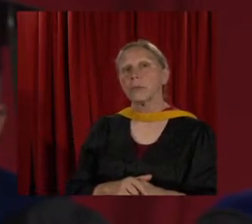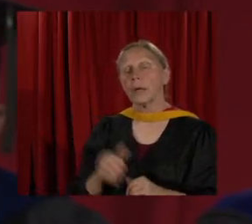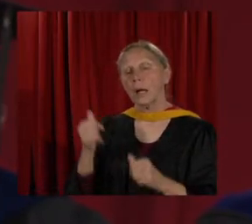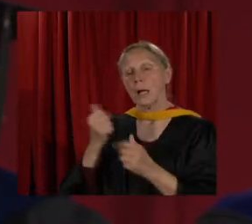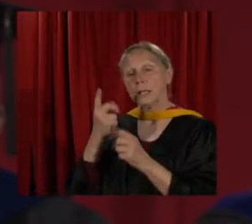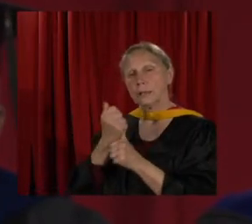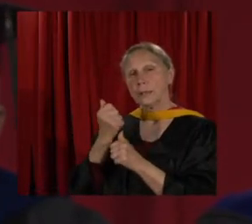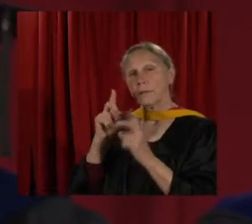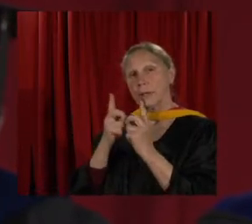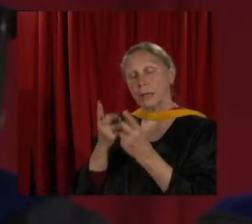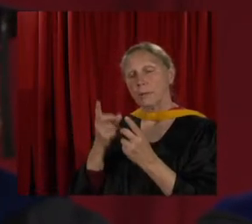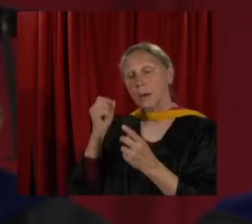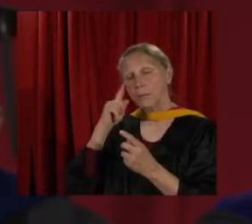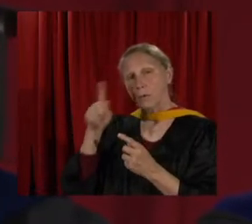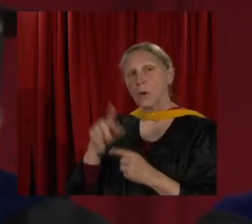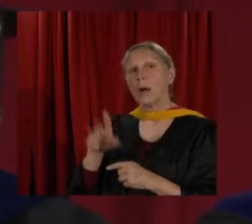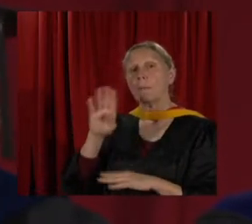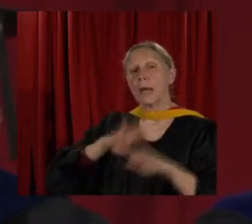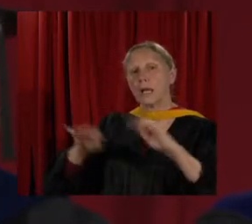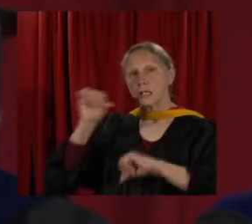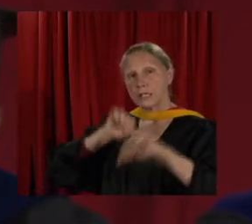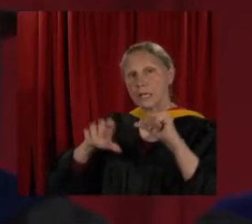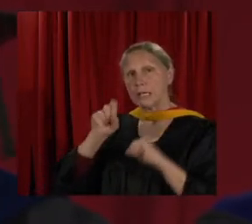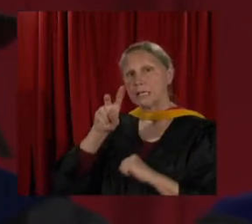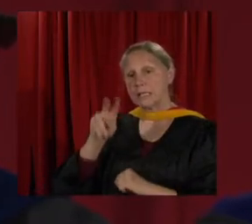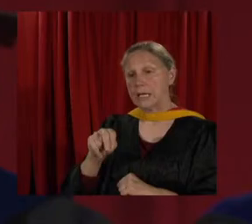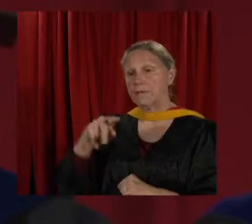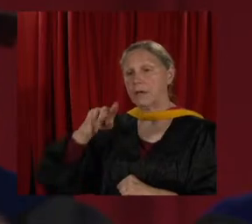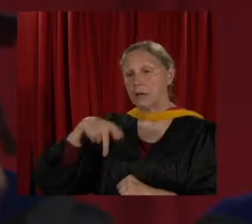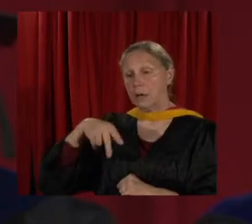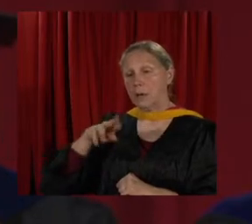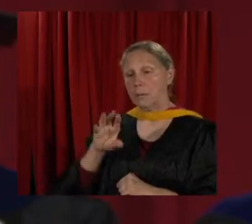Associate Dean and Professor of Biological Sciences, Stephen Beaupre.